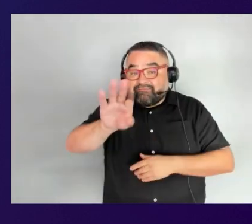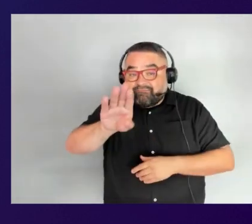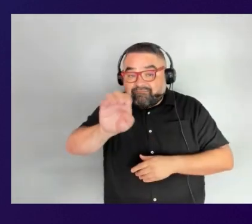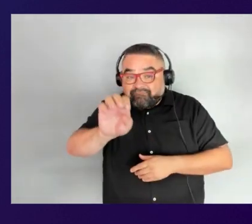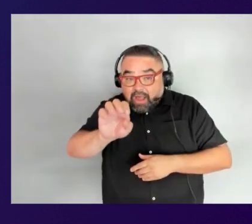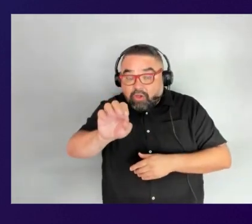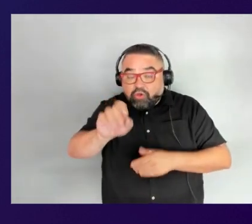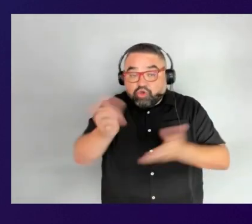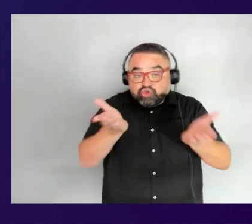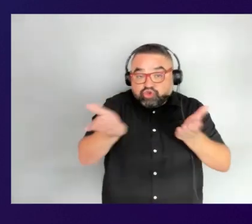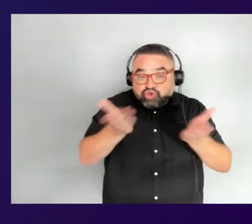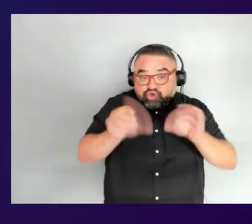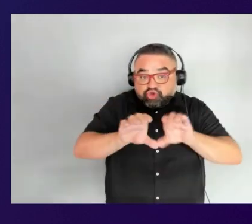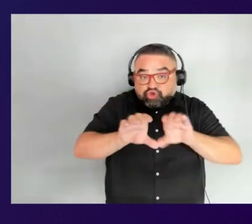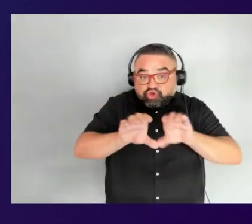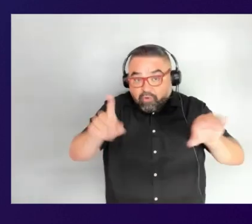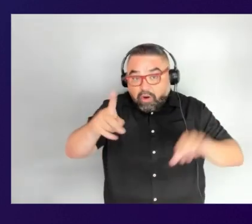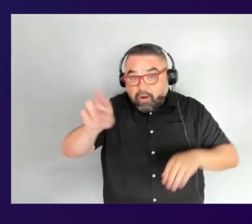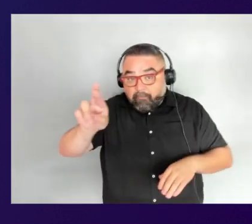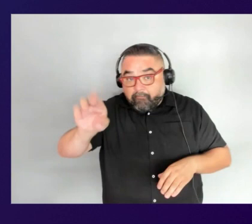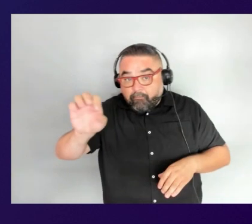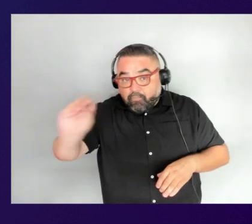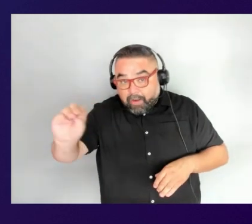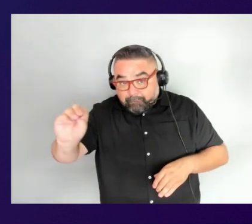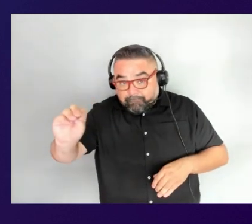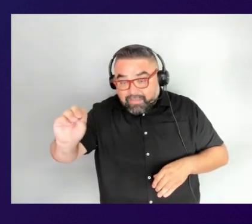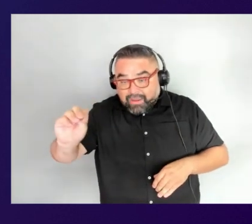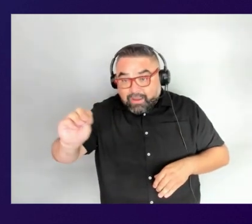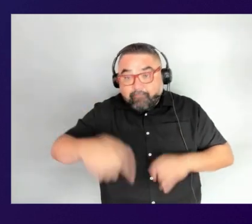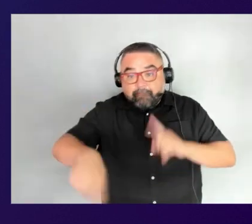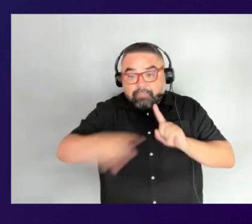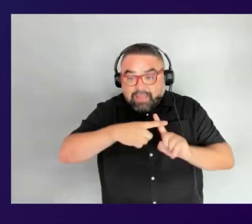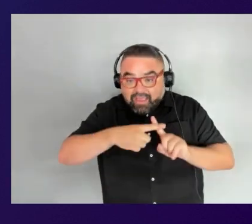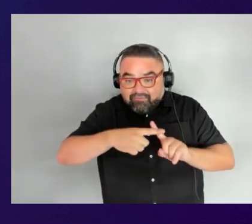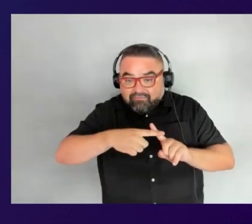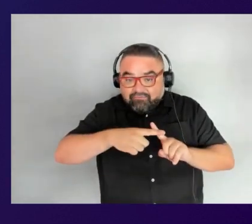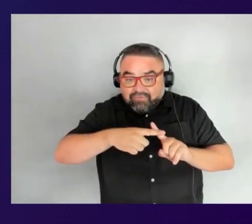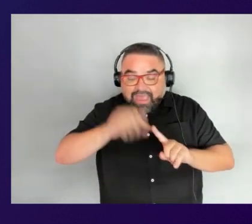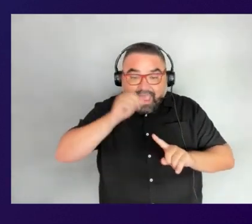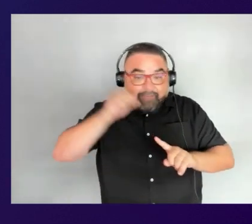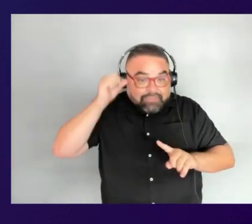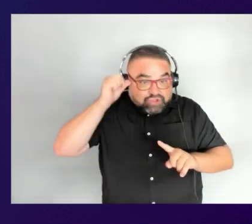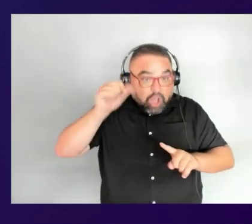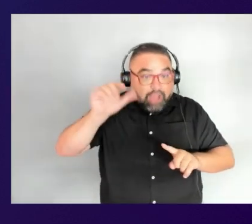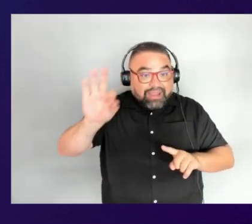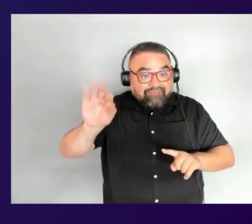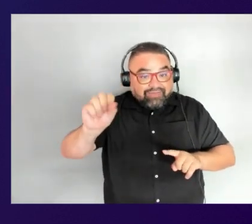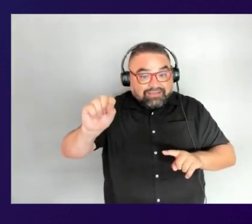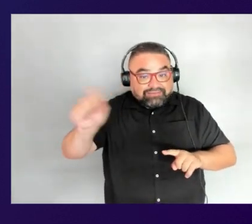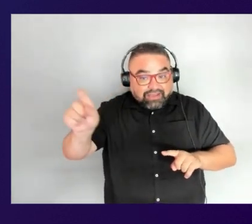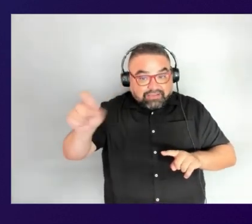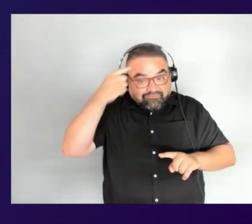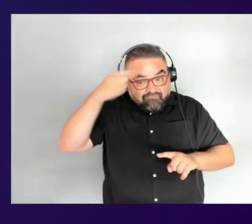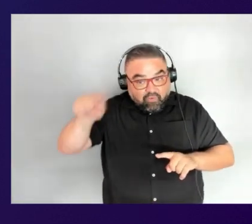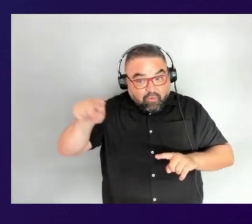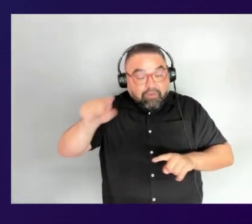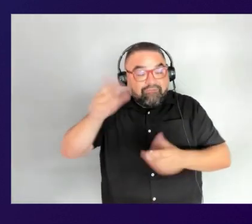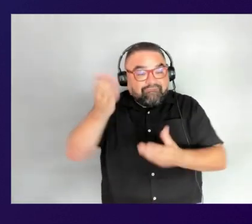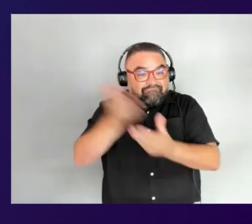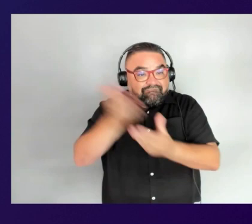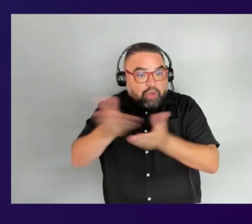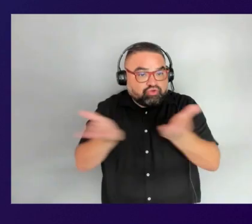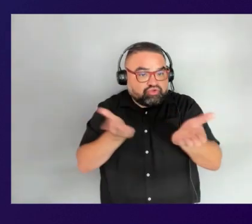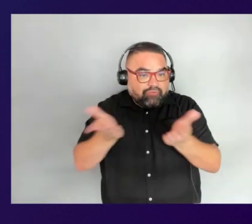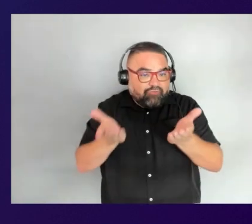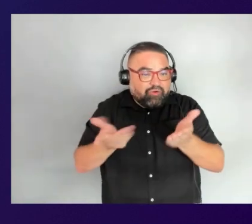Windows Server on-prem, and for that we have Amazon FSx for Amazon FSx for Windows File Server, so they can easily migrate without having